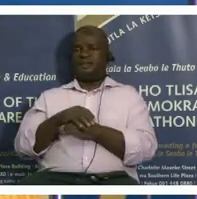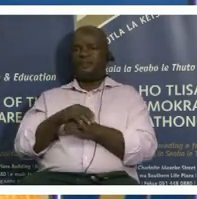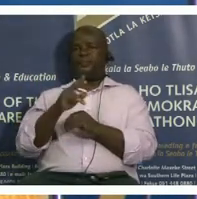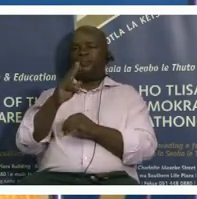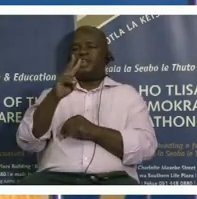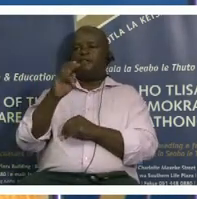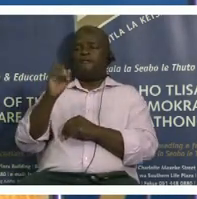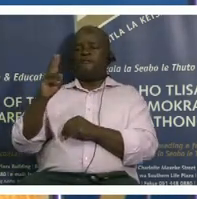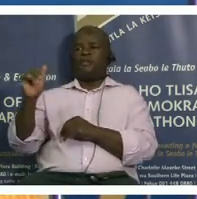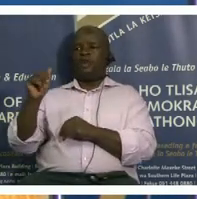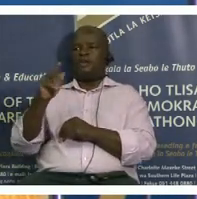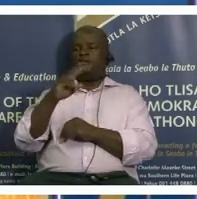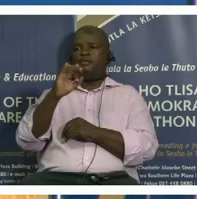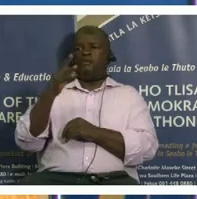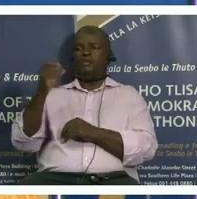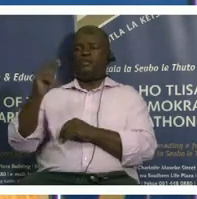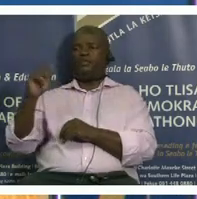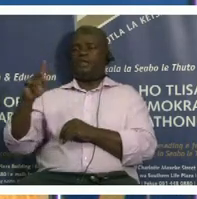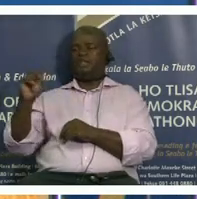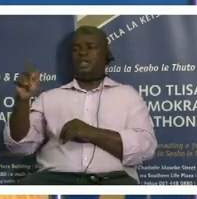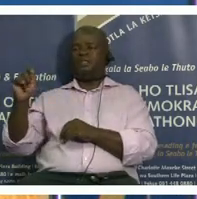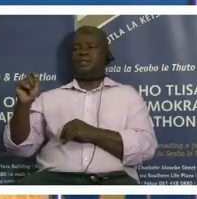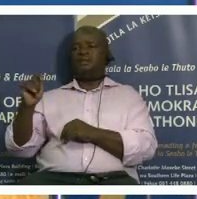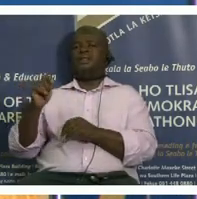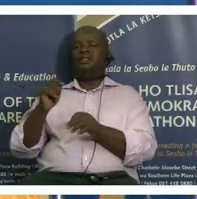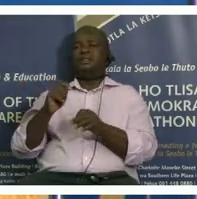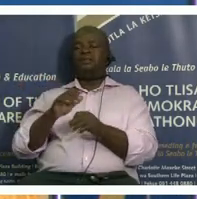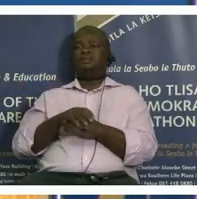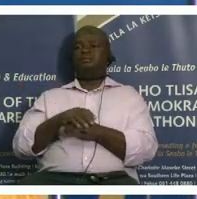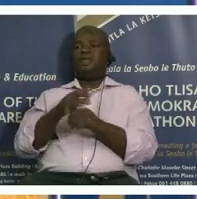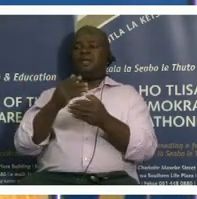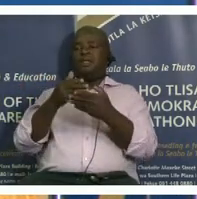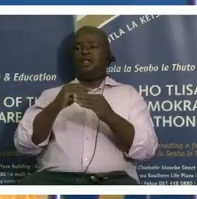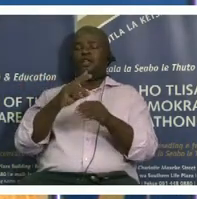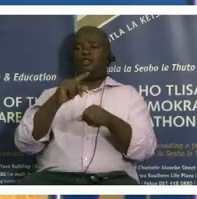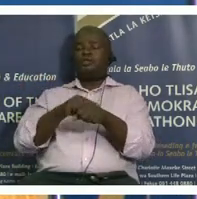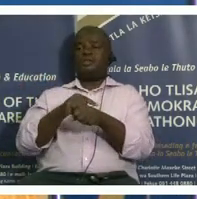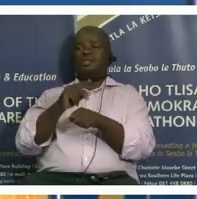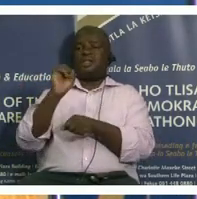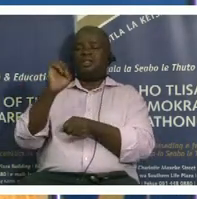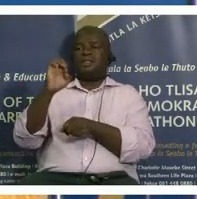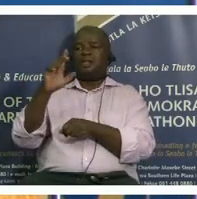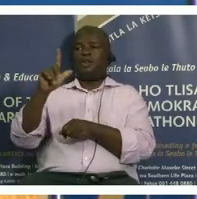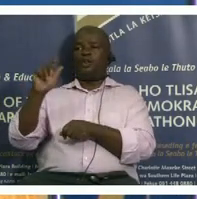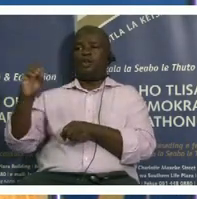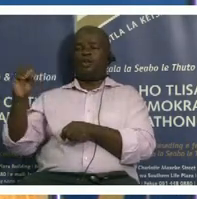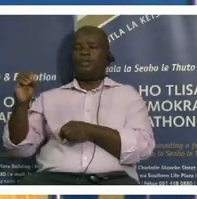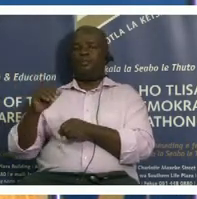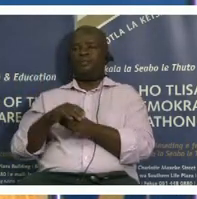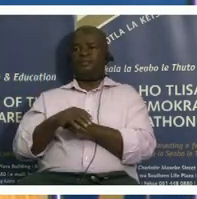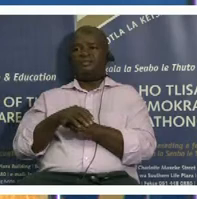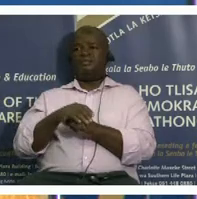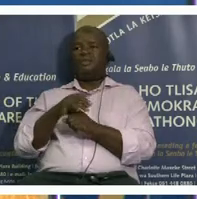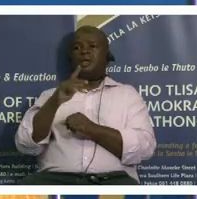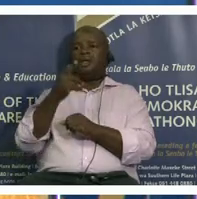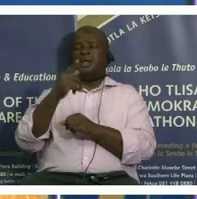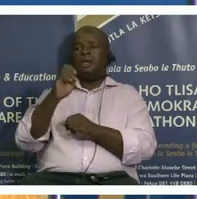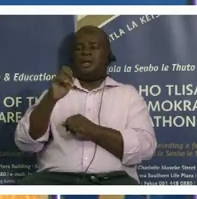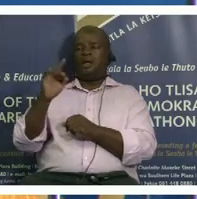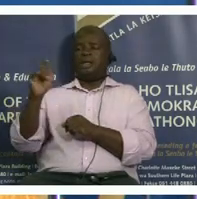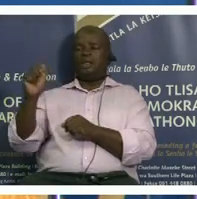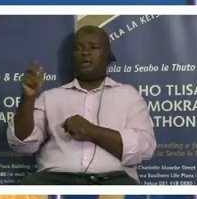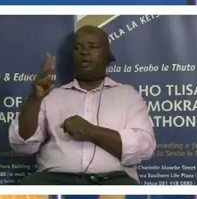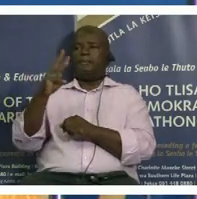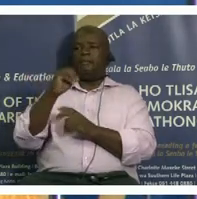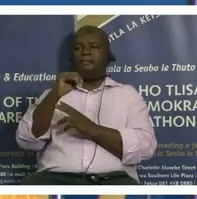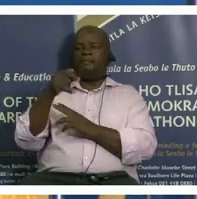Bloemfontein Primary School in Thabo Mofutsanyana, Dr. Sello Primary School in Fezile Dabi, Katleho Mpumelelo